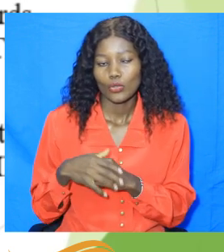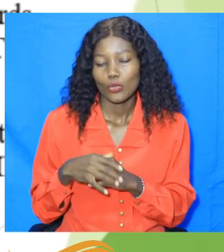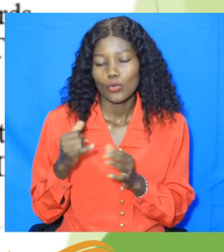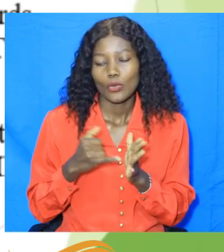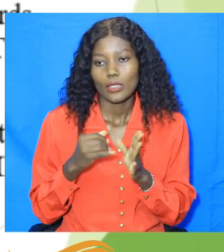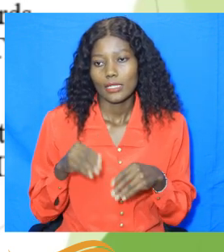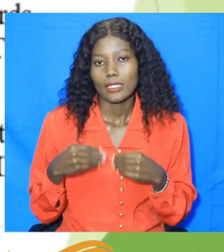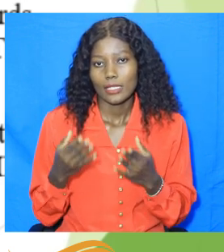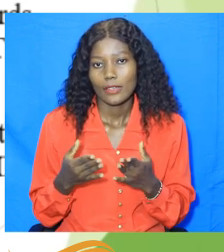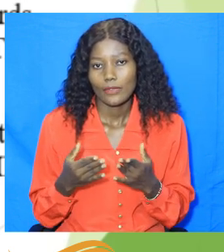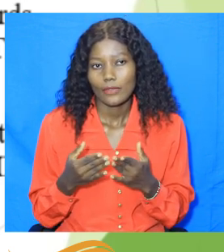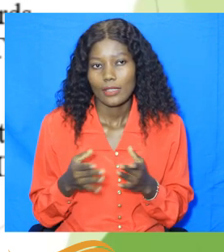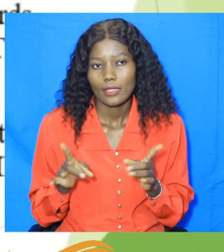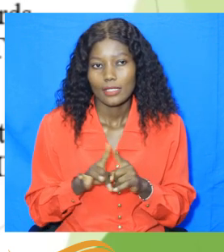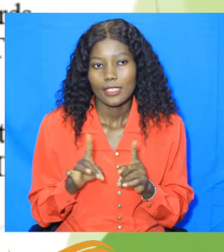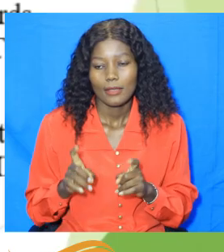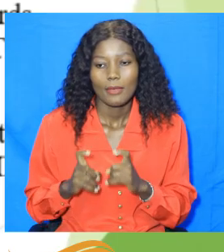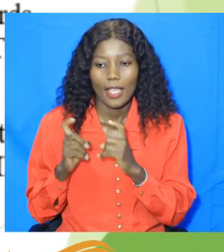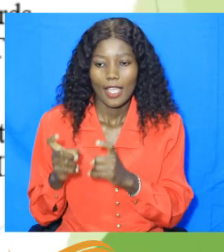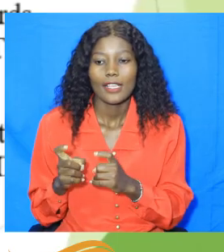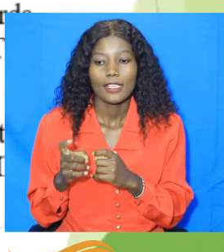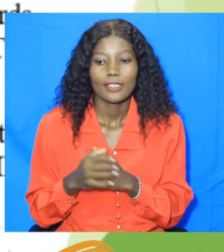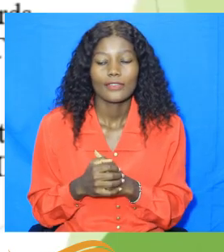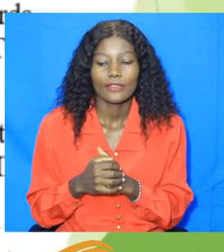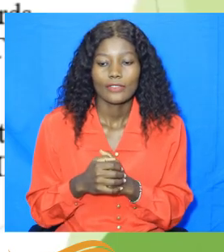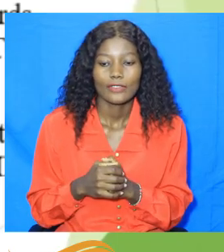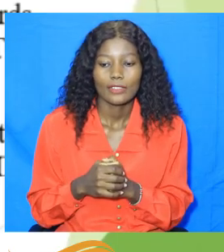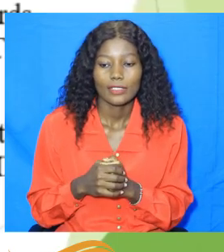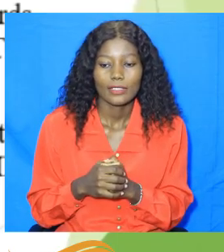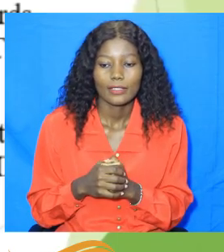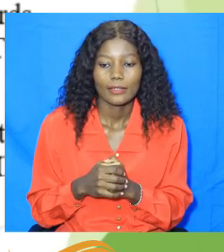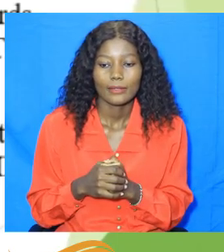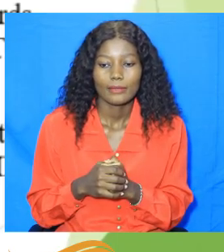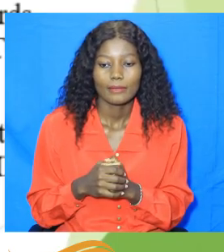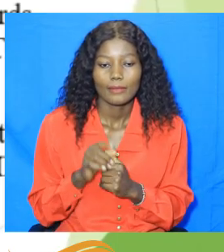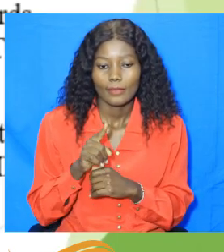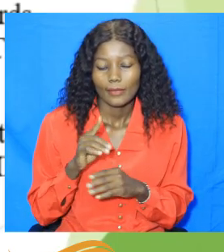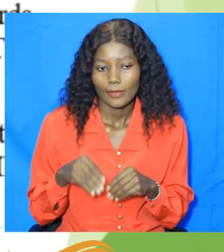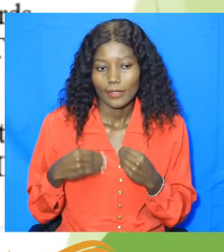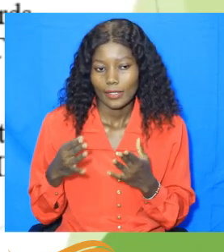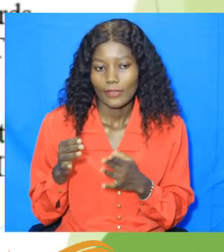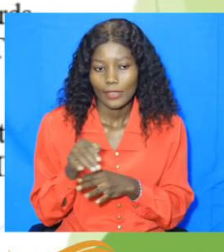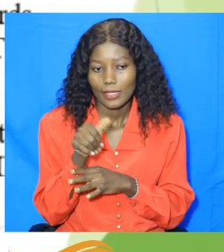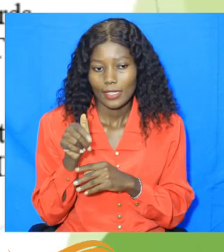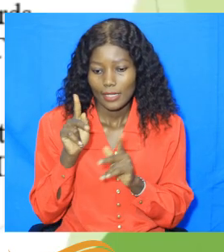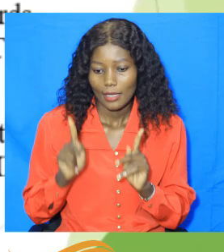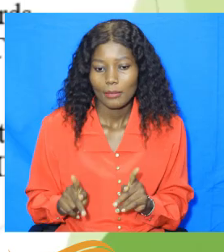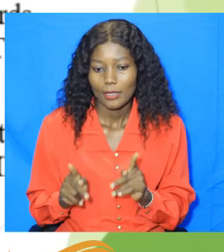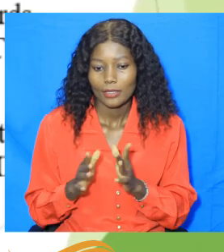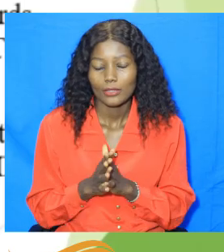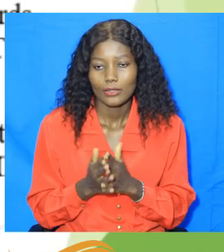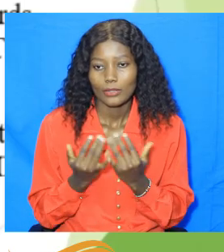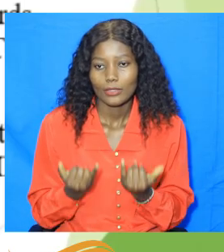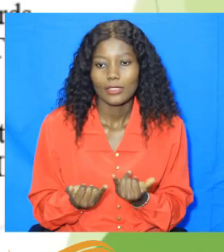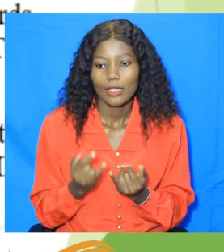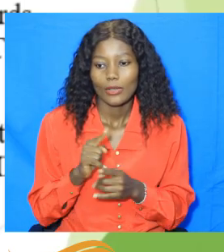like it's a gift you're taking, you're giving the other person. So you give